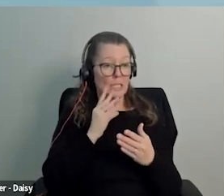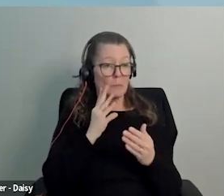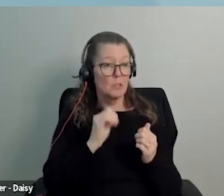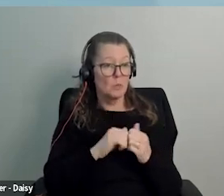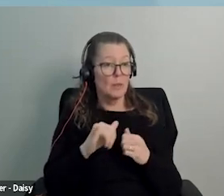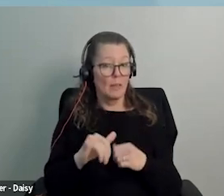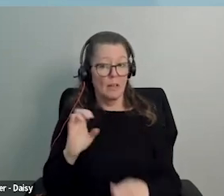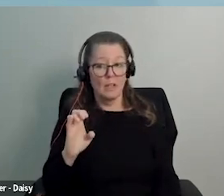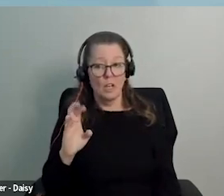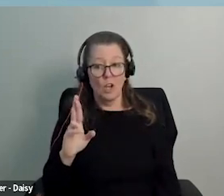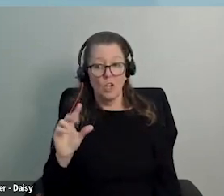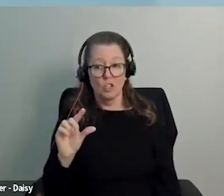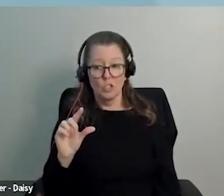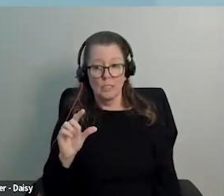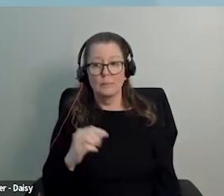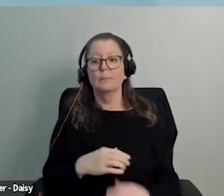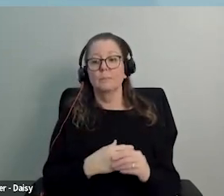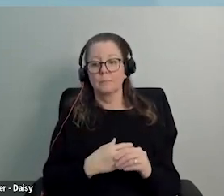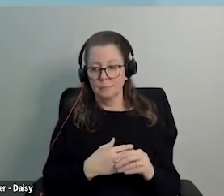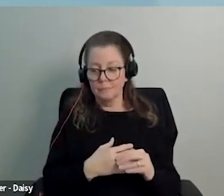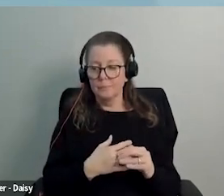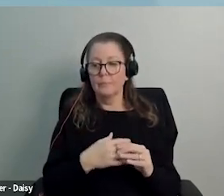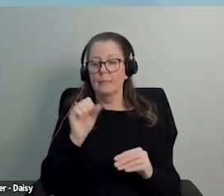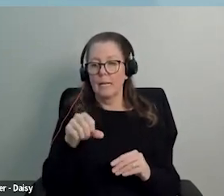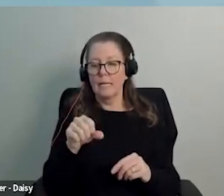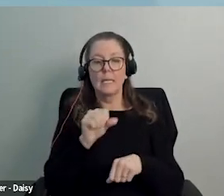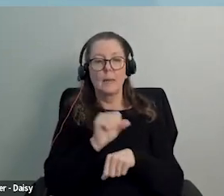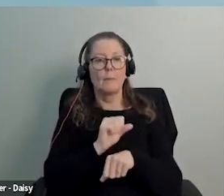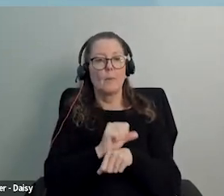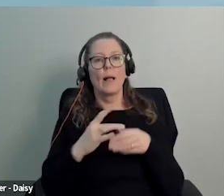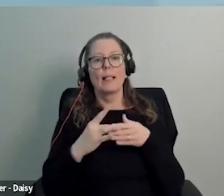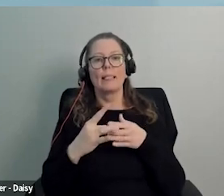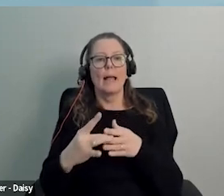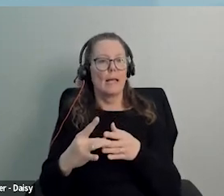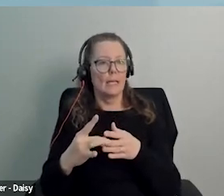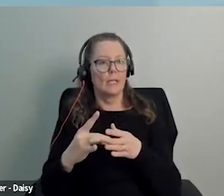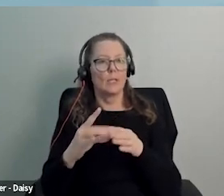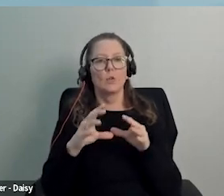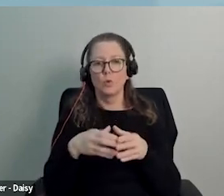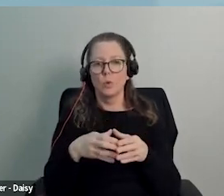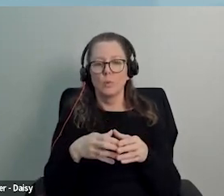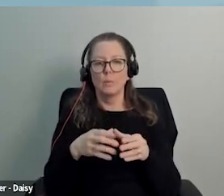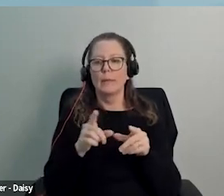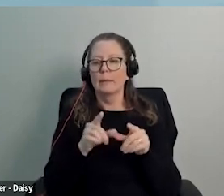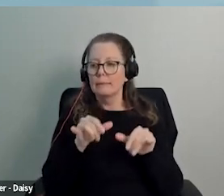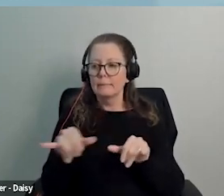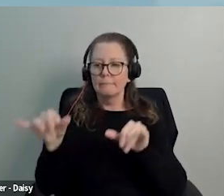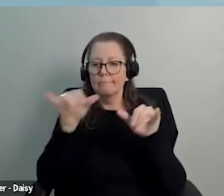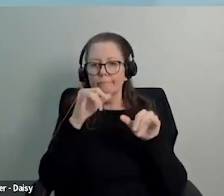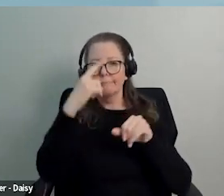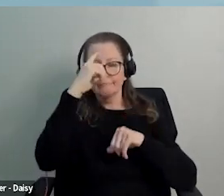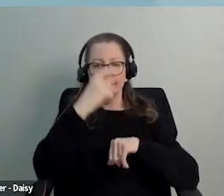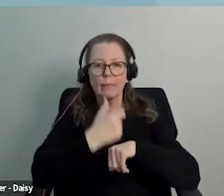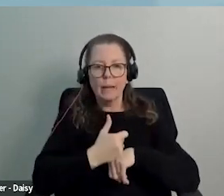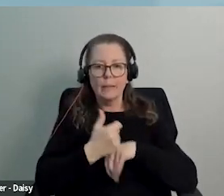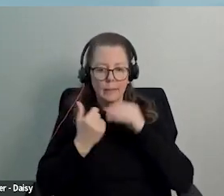Yes. ERGs. Employee led groups with like-minded professionals. A